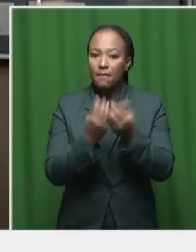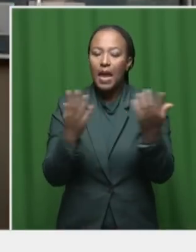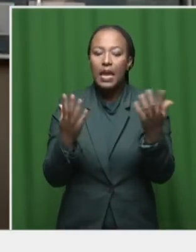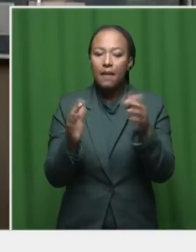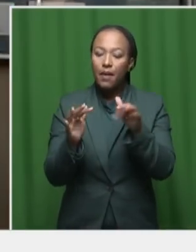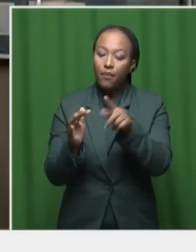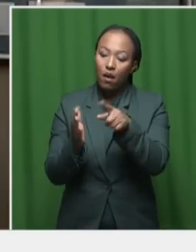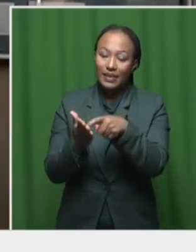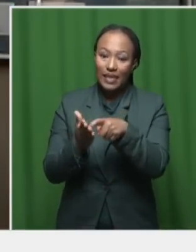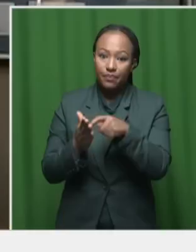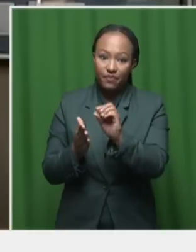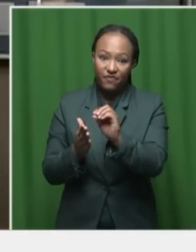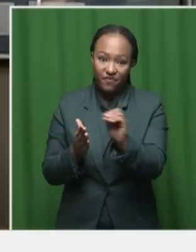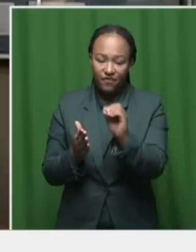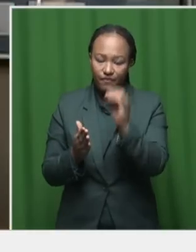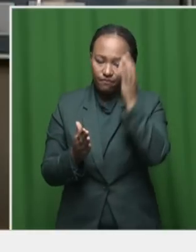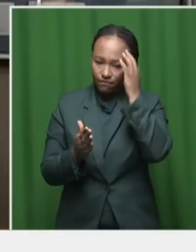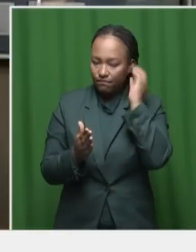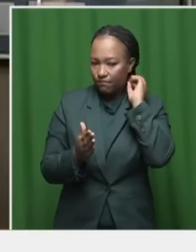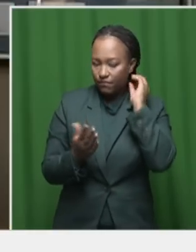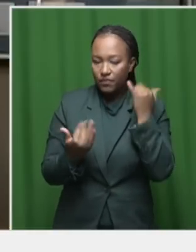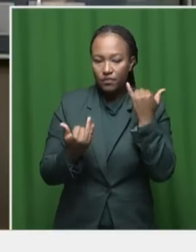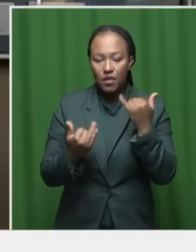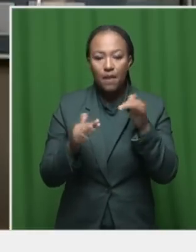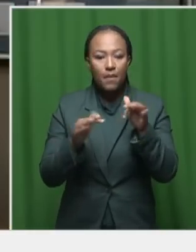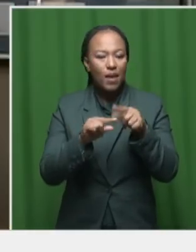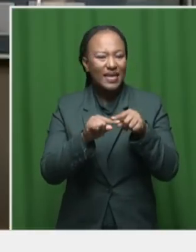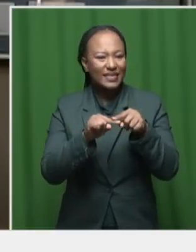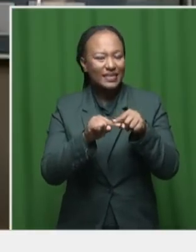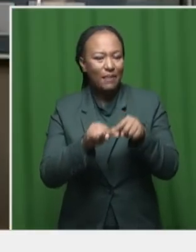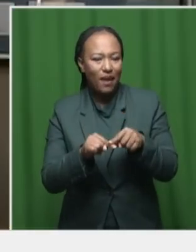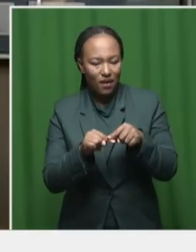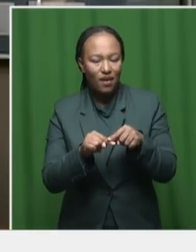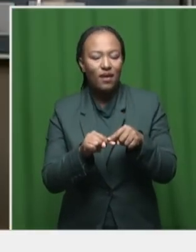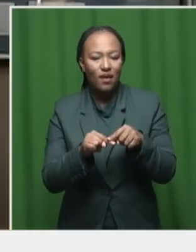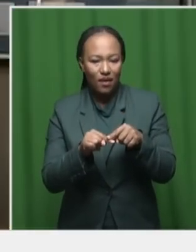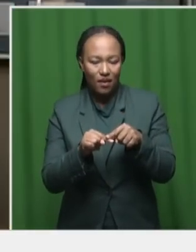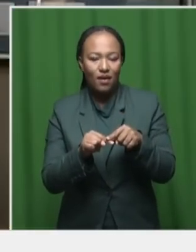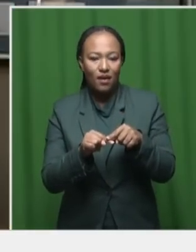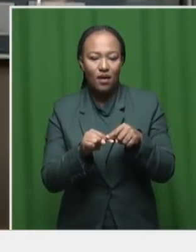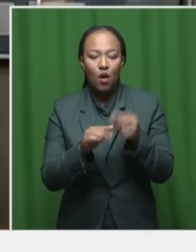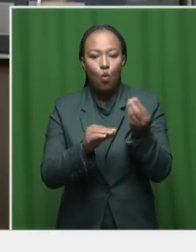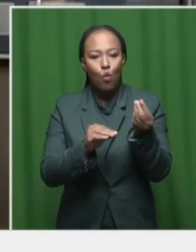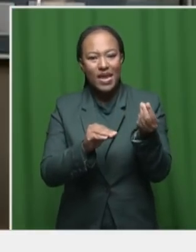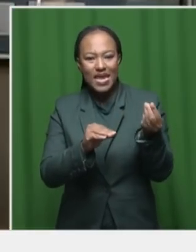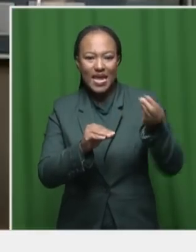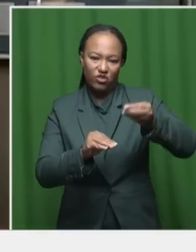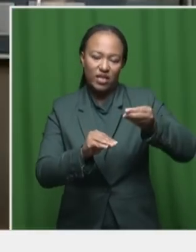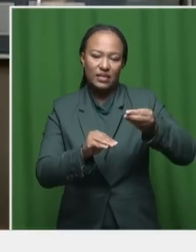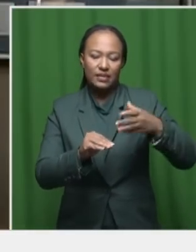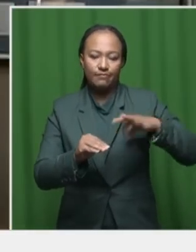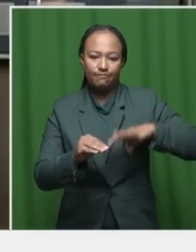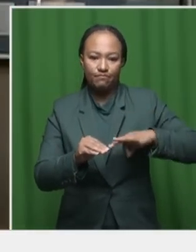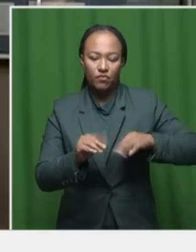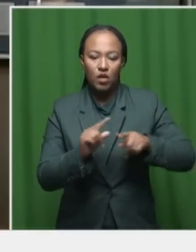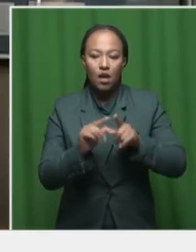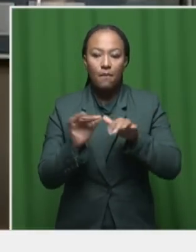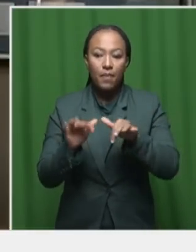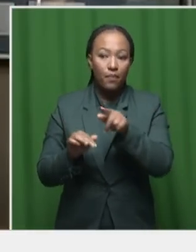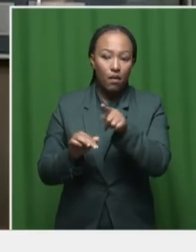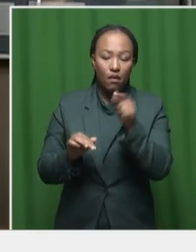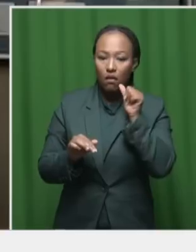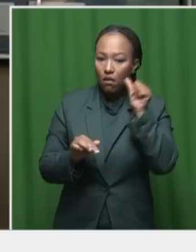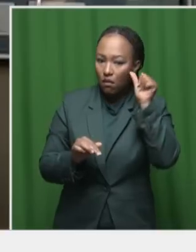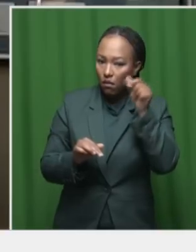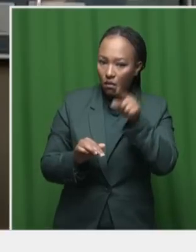But keep in mind that there are many people that are dependent on interest income, especially the elderly, and they are in